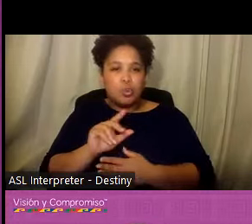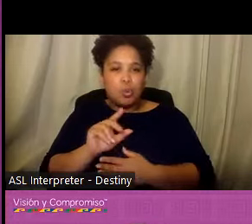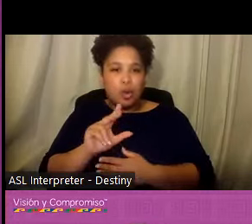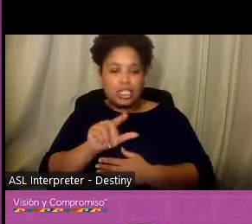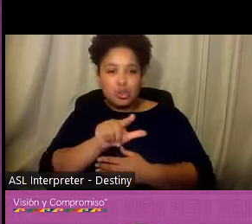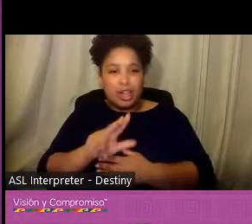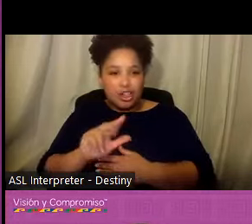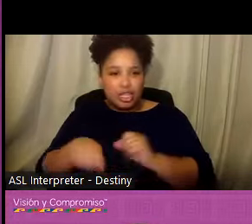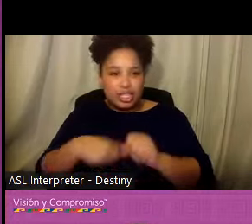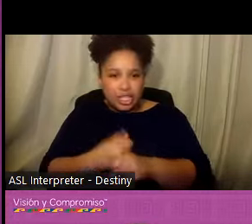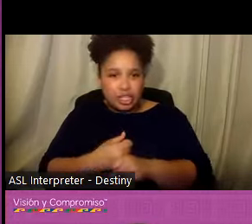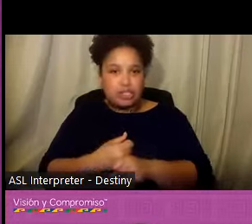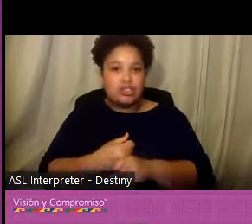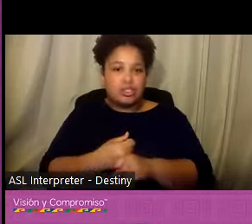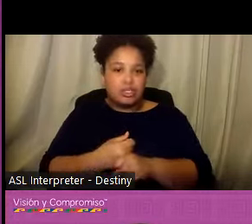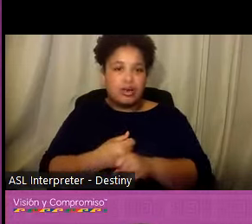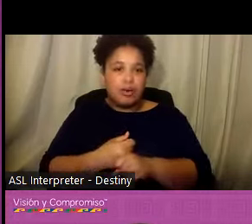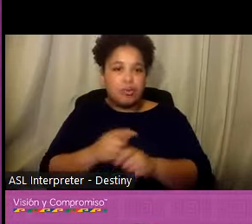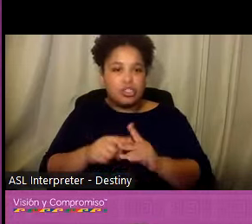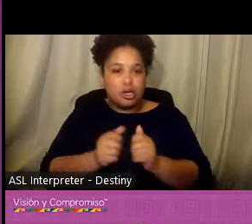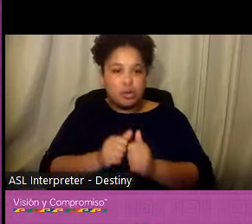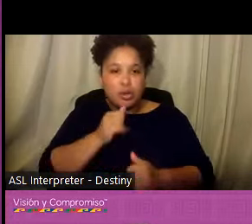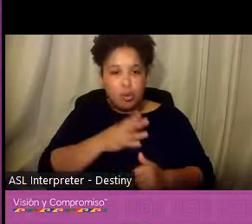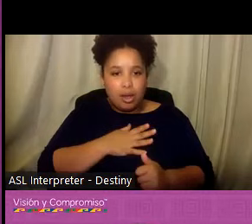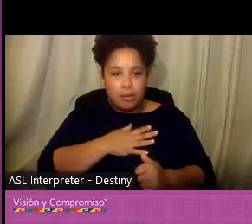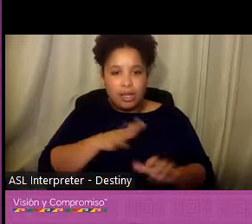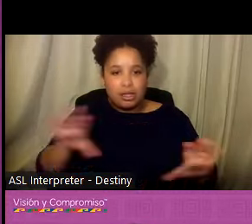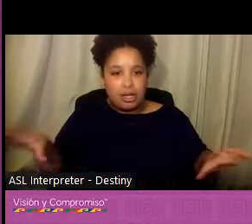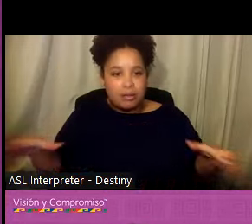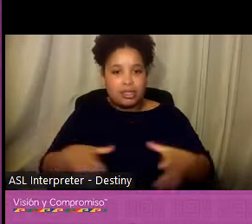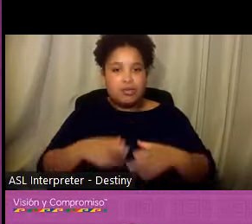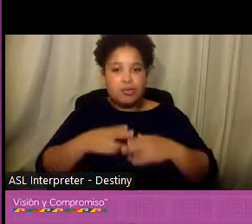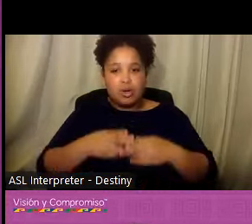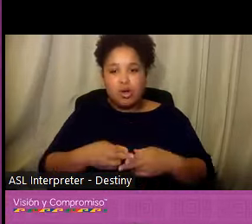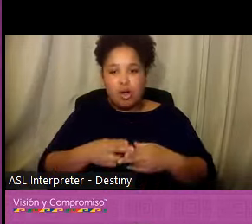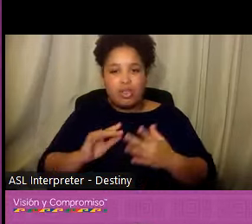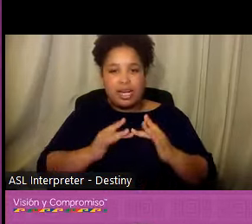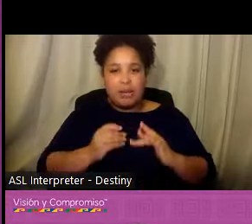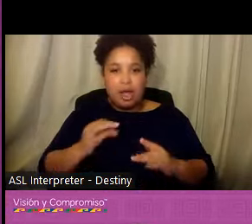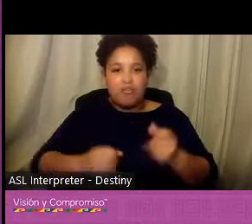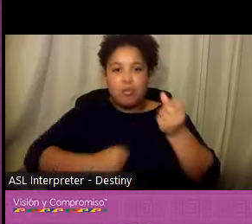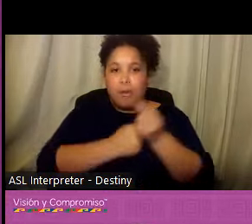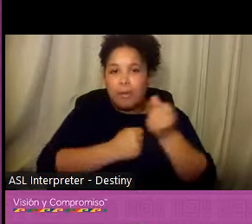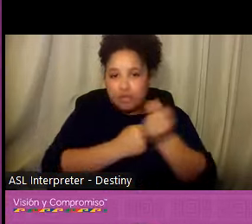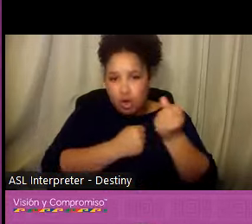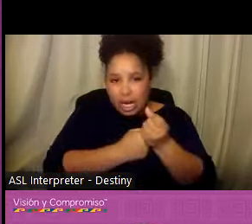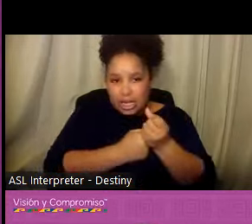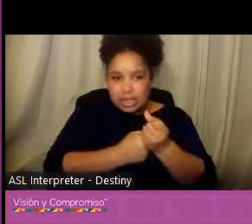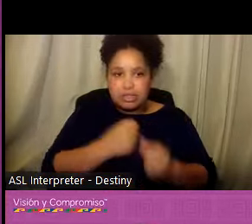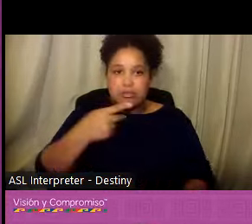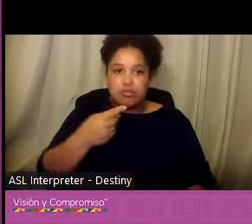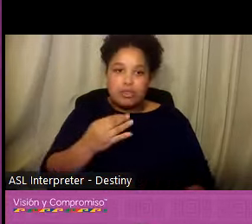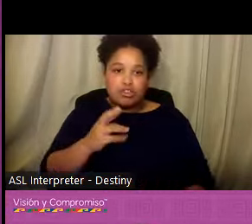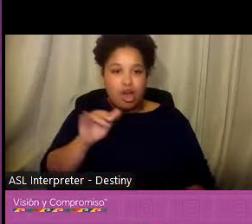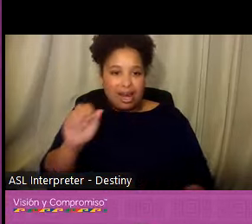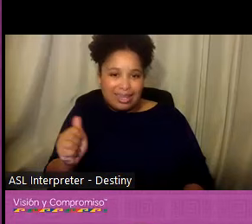California. And we started with women coming together, and we're called the Network of Promotoras because we're primarily women.